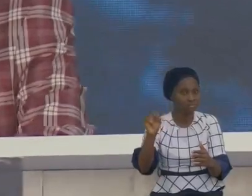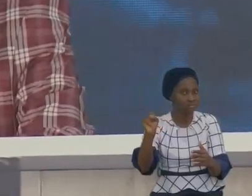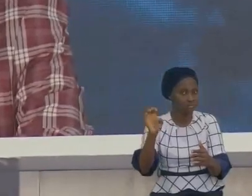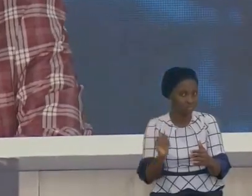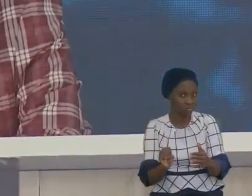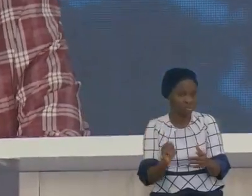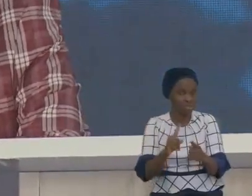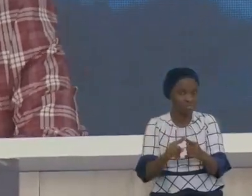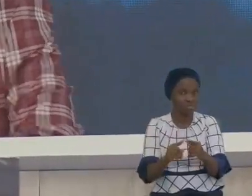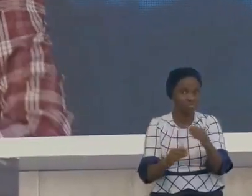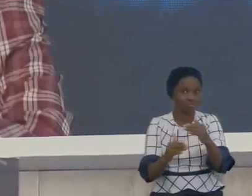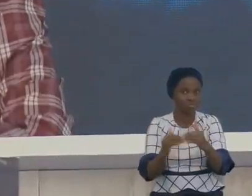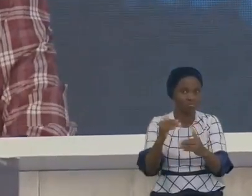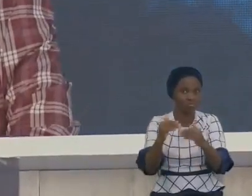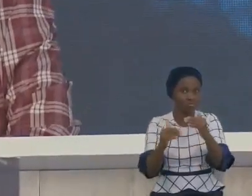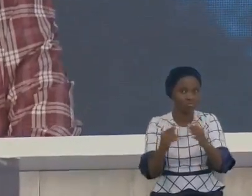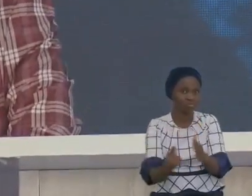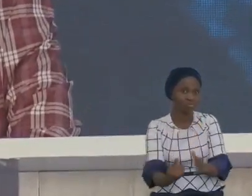there higher.